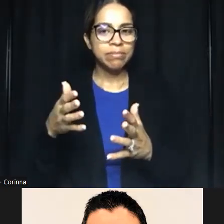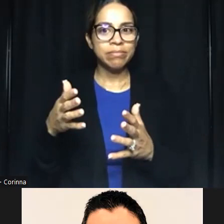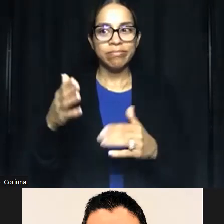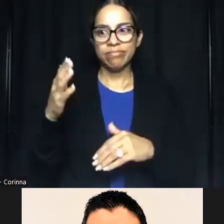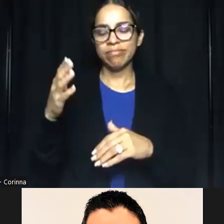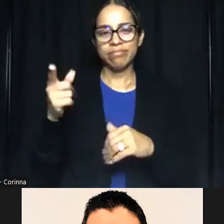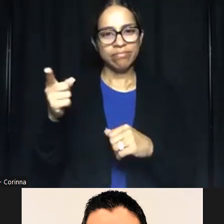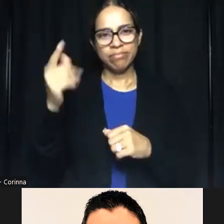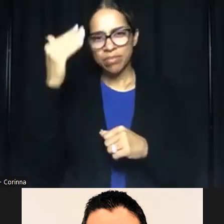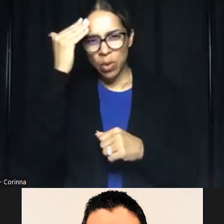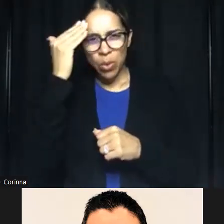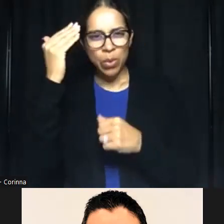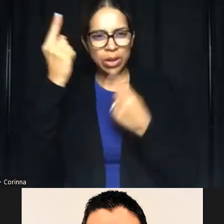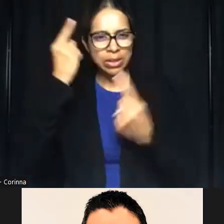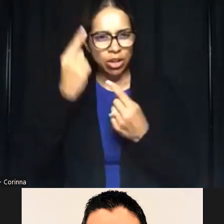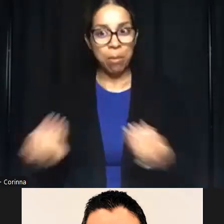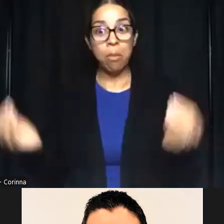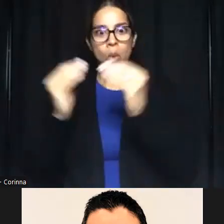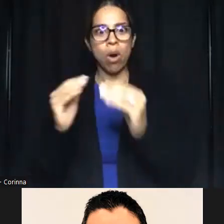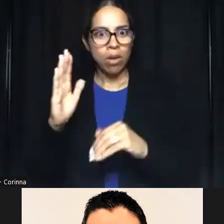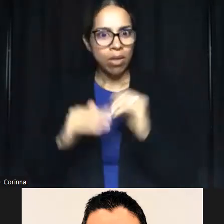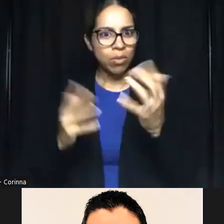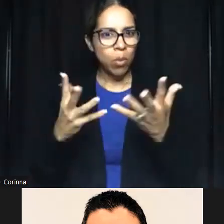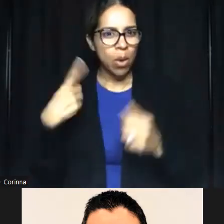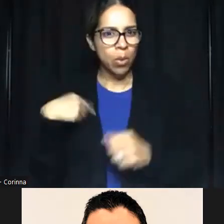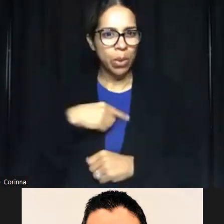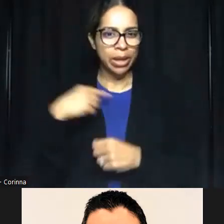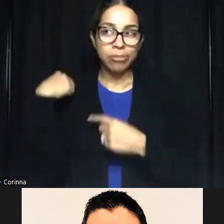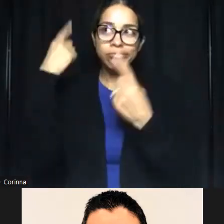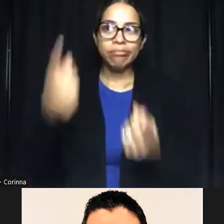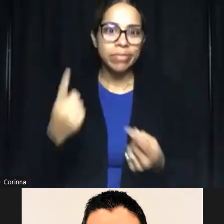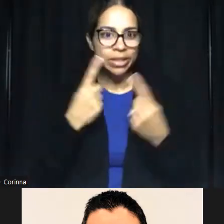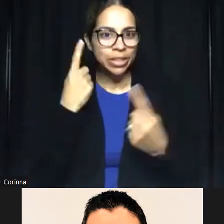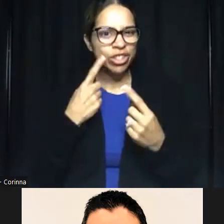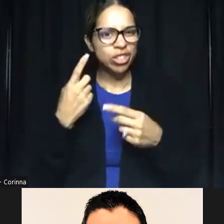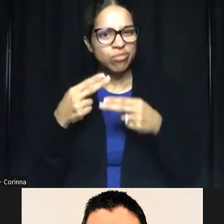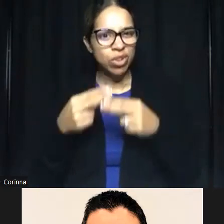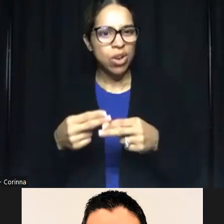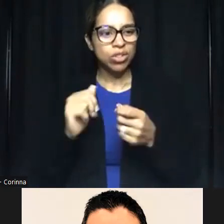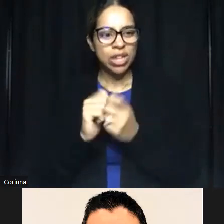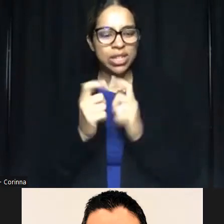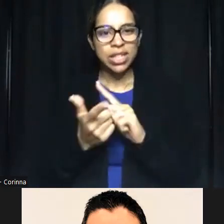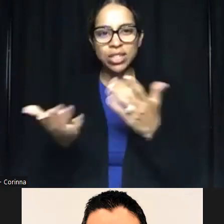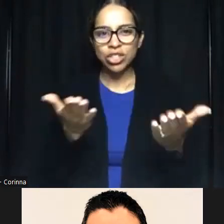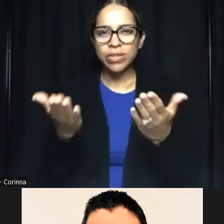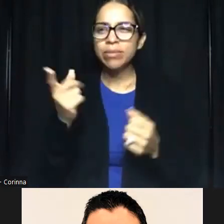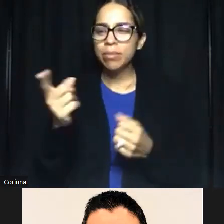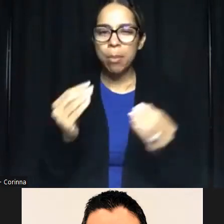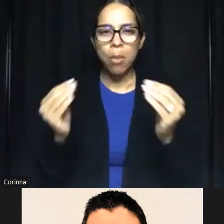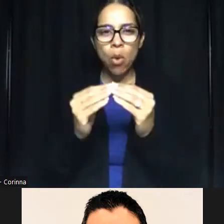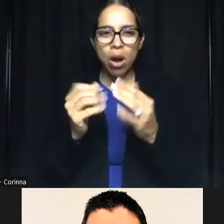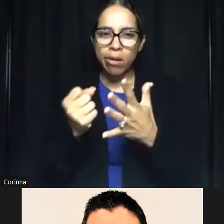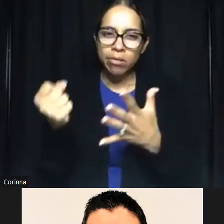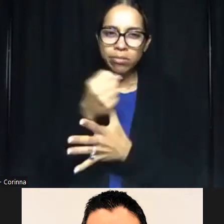sort of translation services, and very much more equity centered, health literacy